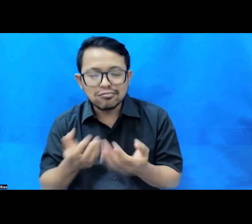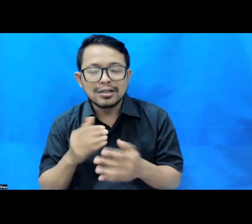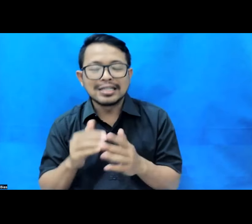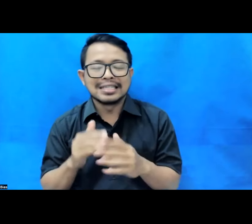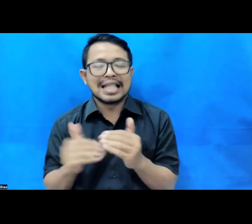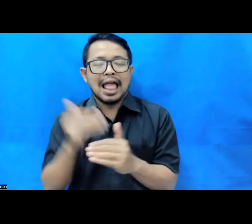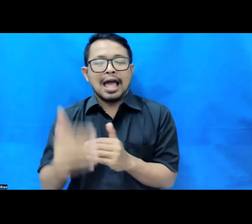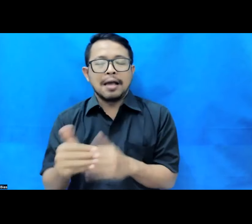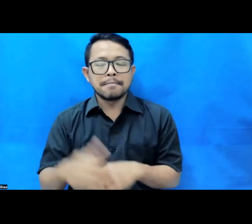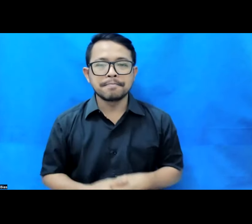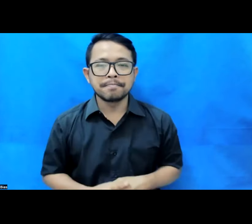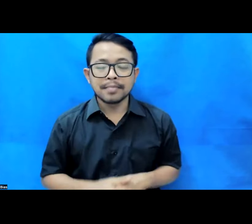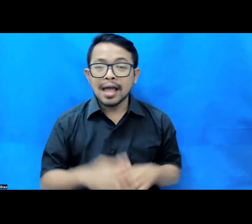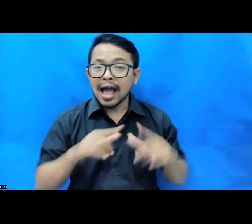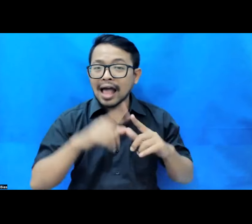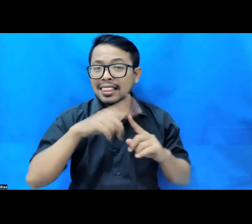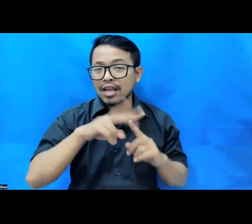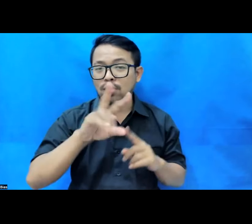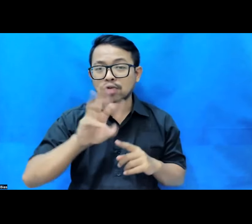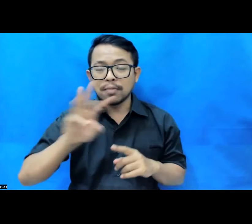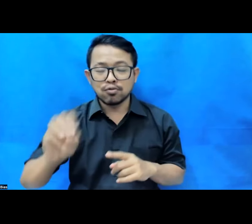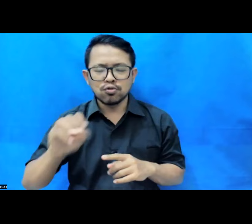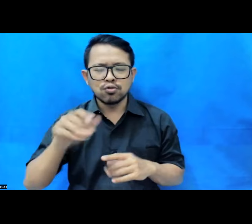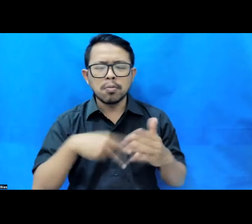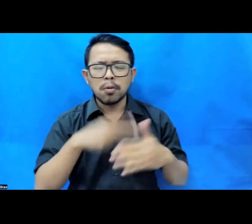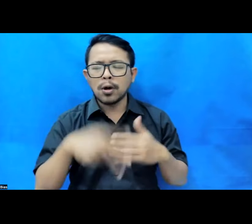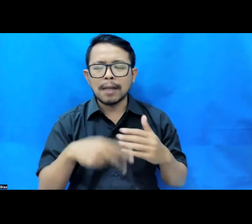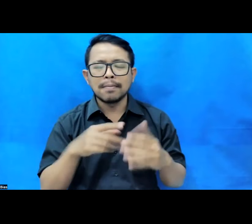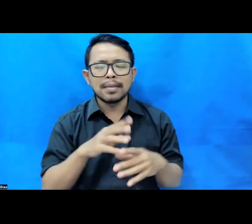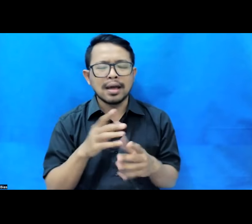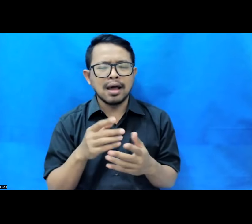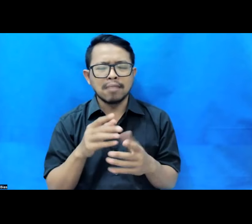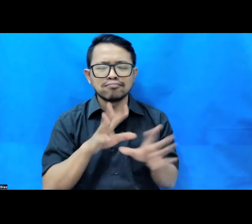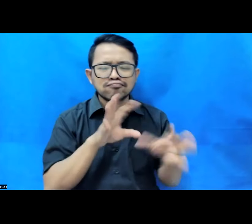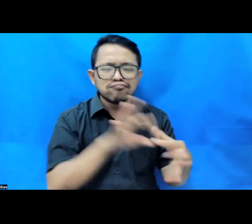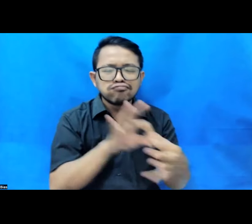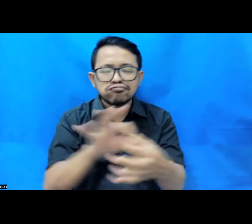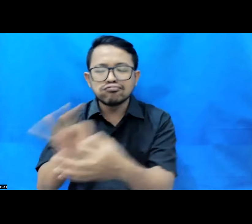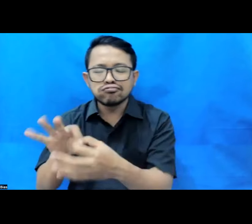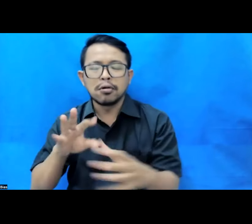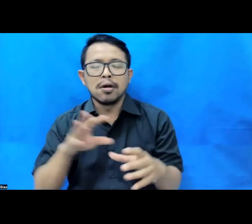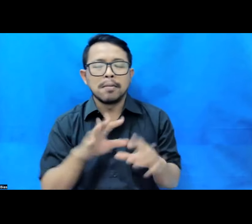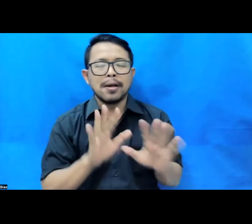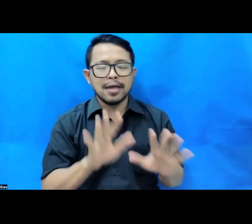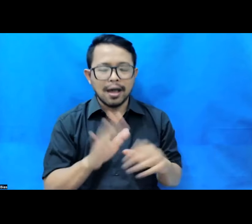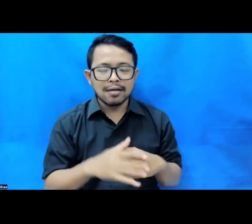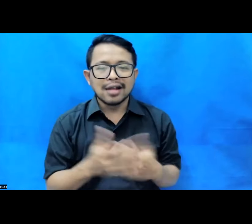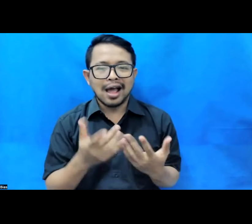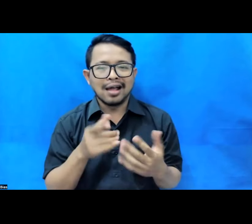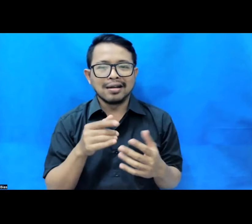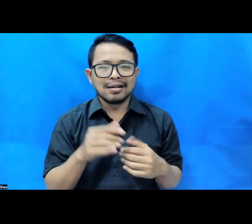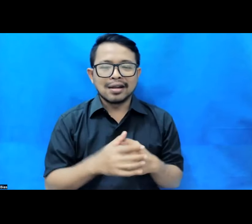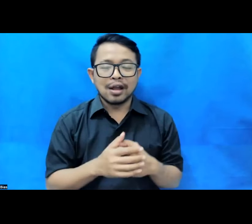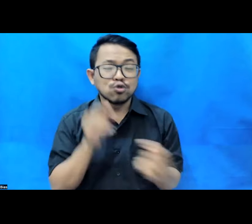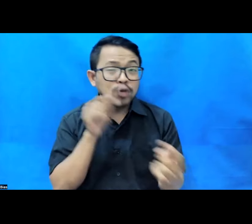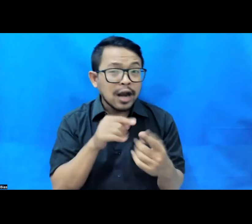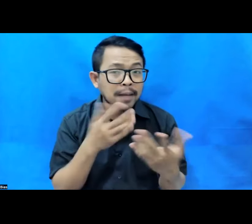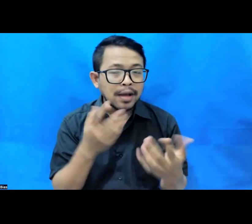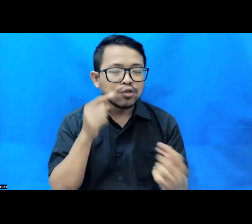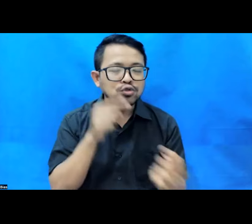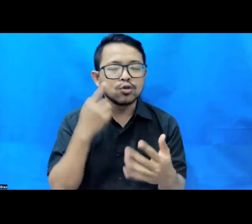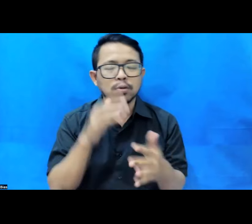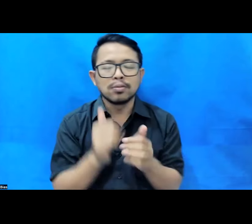80-20-30 is a multi-partner, multi-year and multi-strand programme testing what works to enable access to life-changing